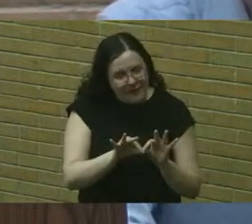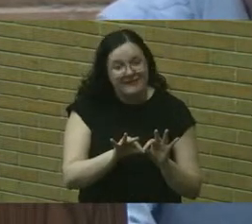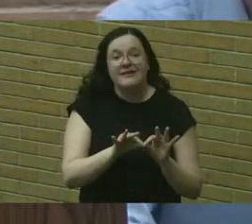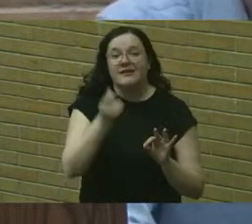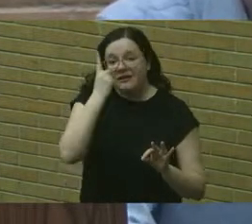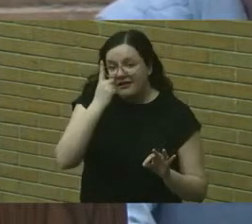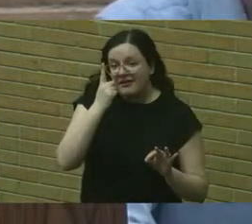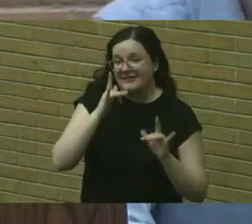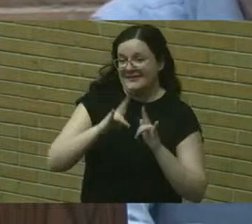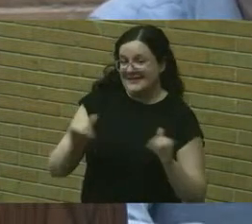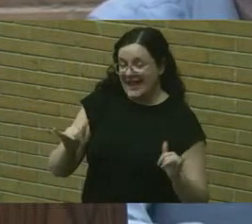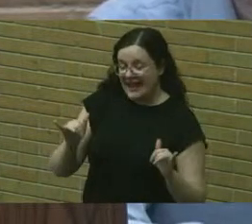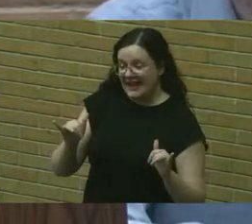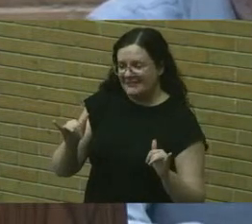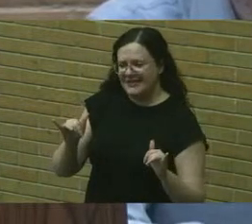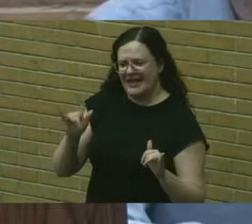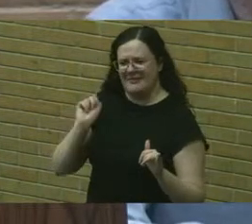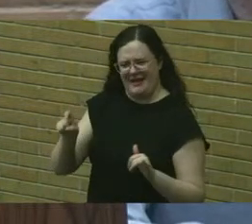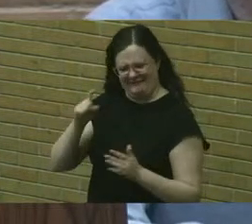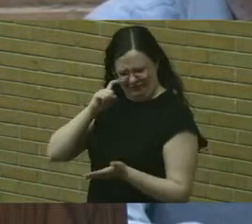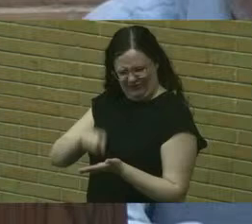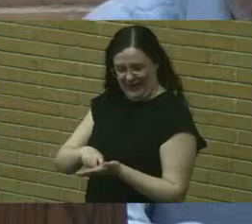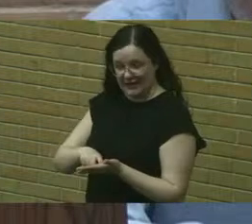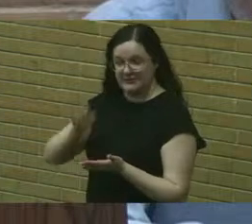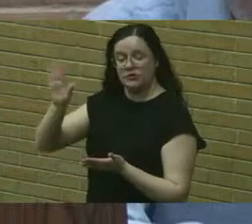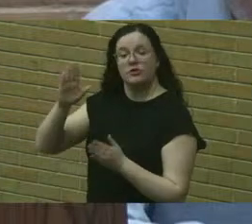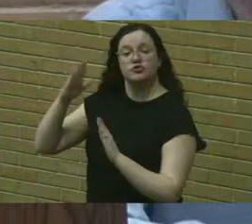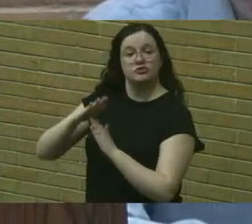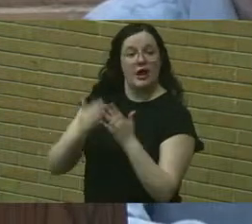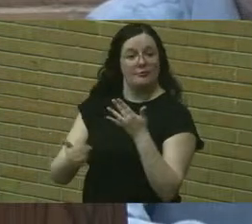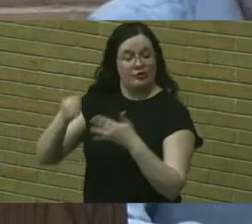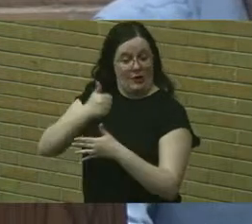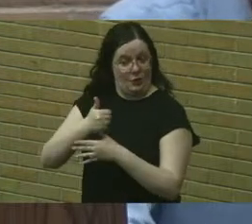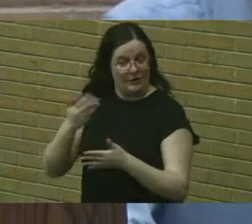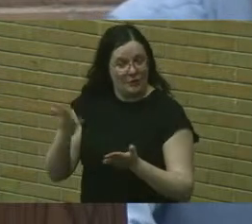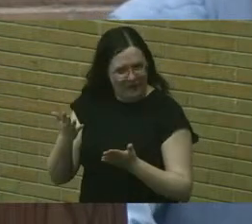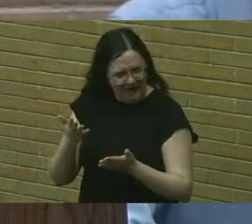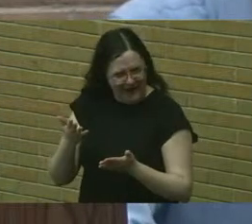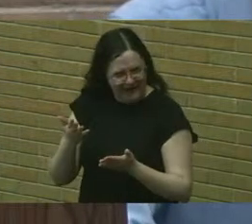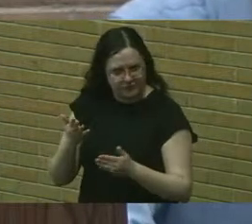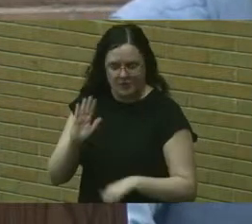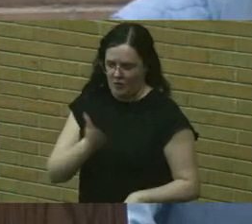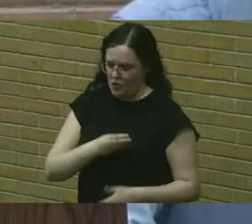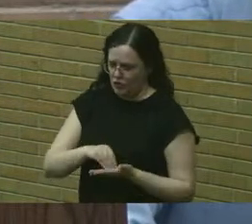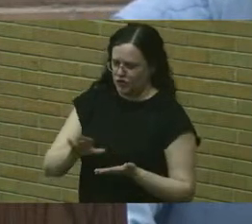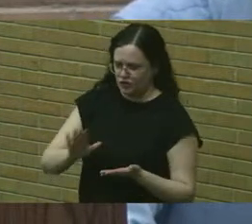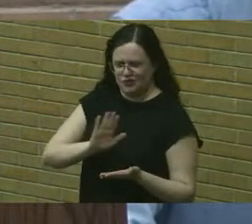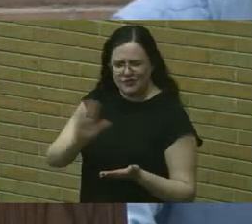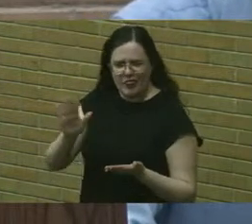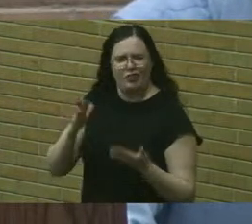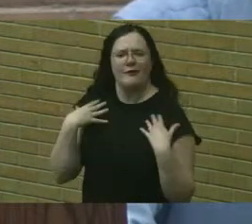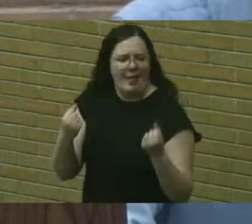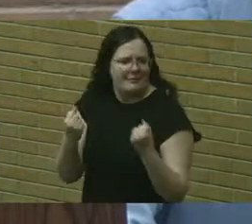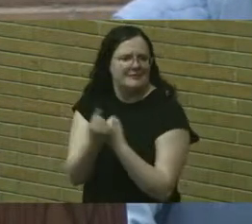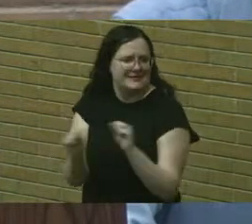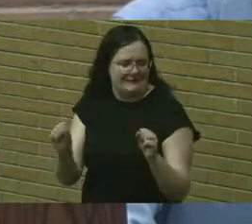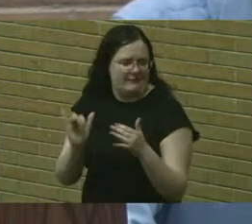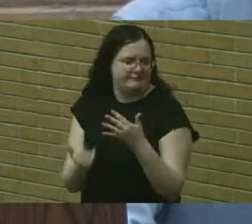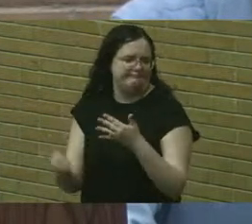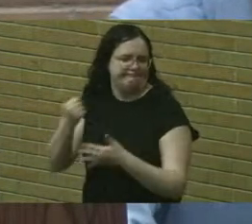to understand that the highest priority that you have is the health and safety of our students. Thank you.